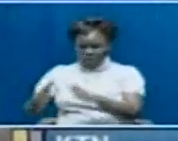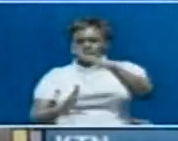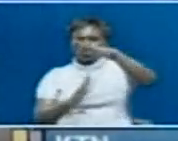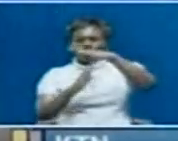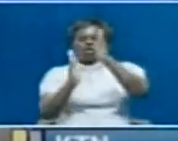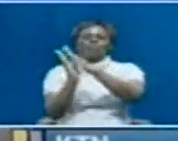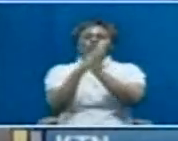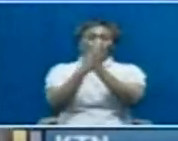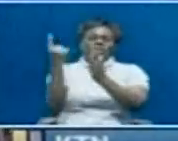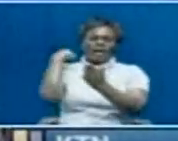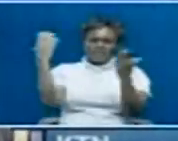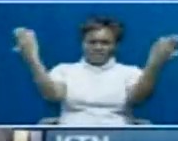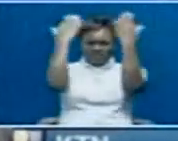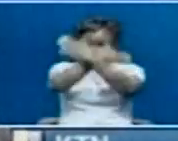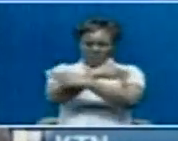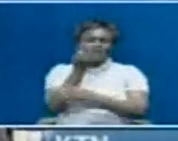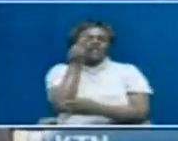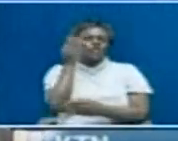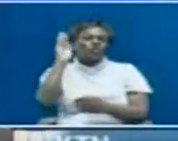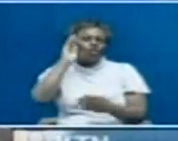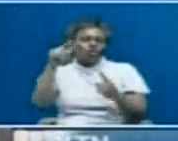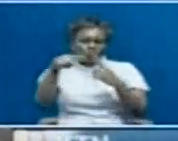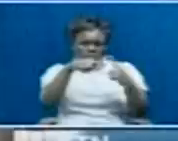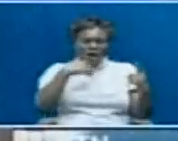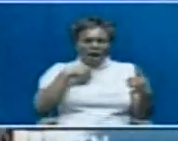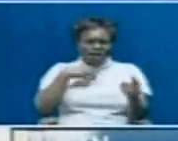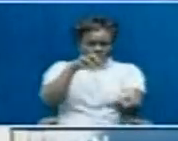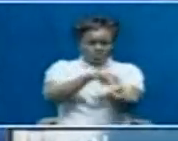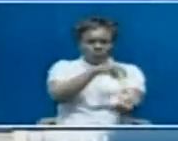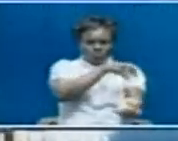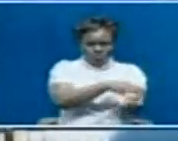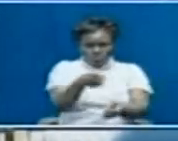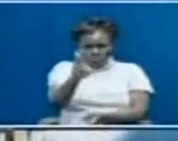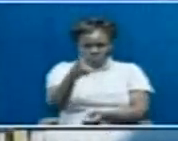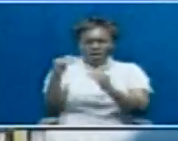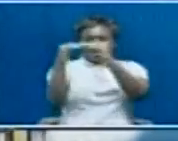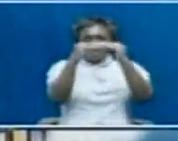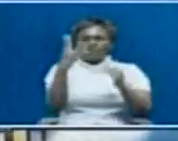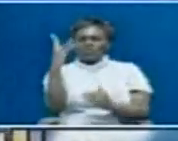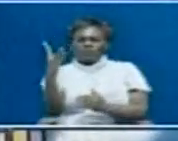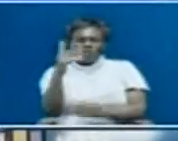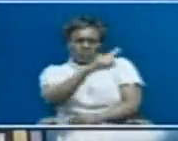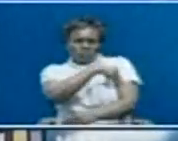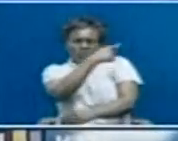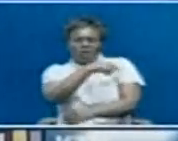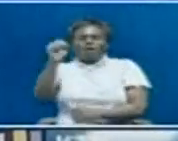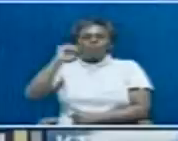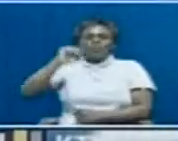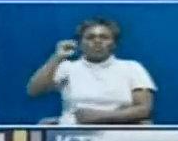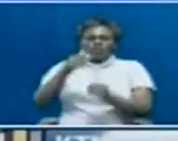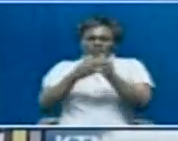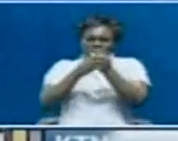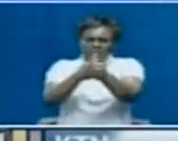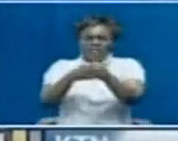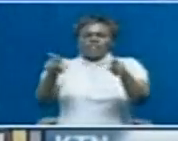Survivors of last evening's attack in Isiolo are nursing bullet wounds at the Isiolo Level 4 hospital. Security and political leaders pleaded with the